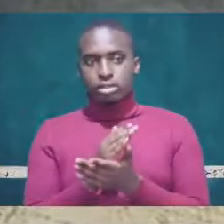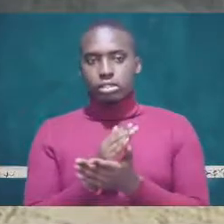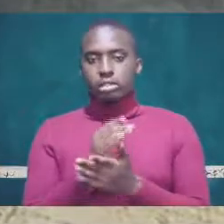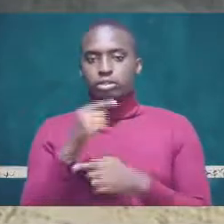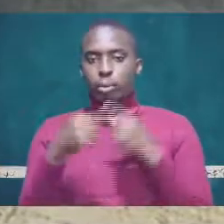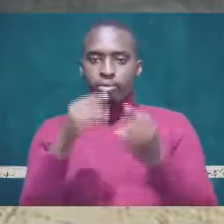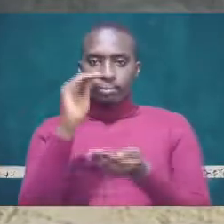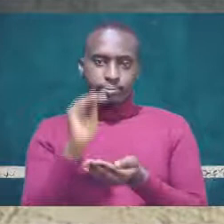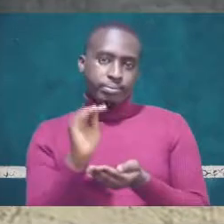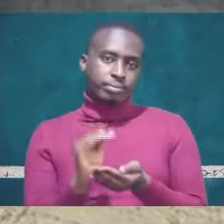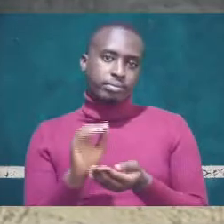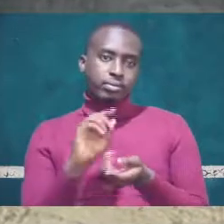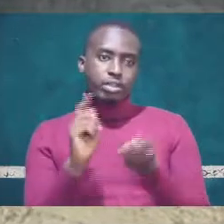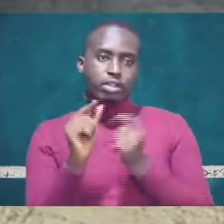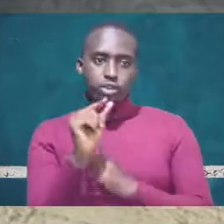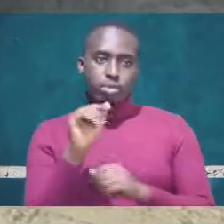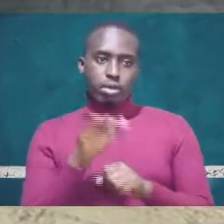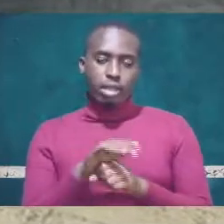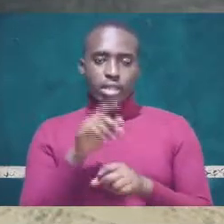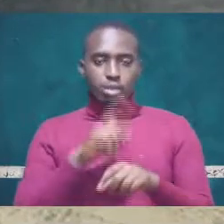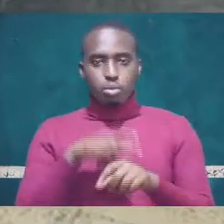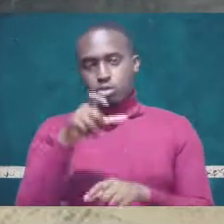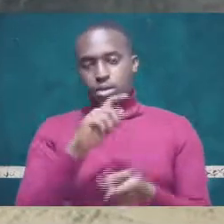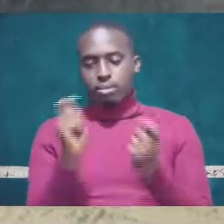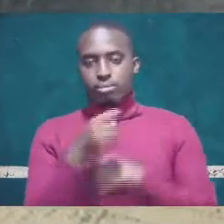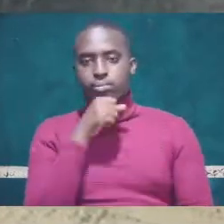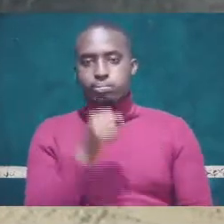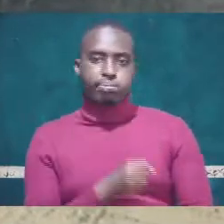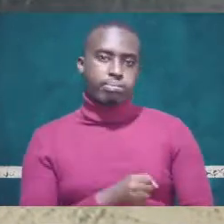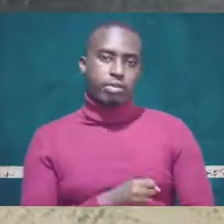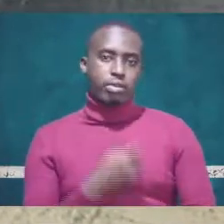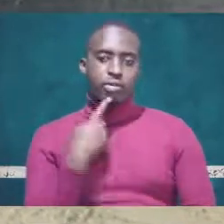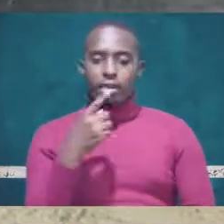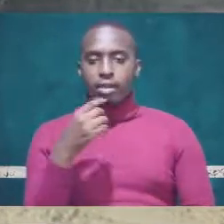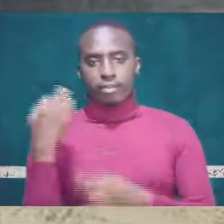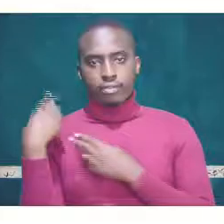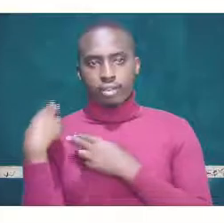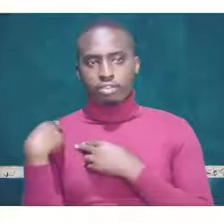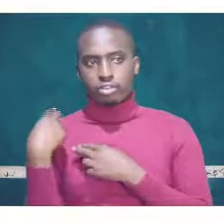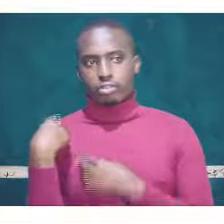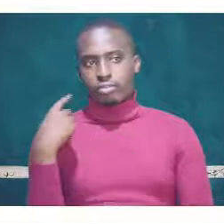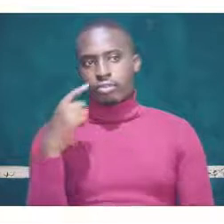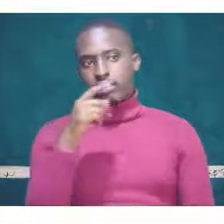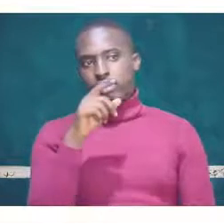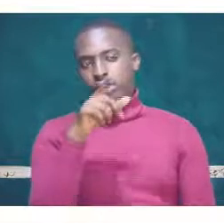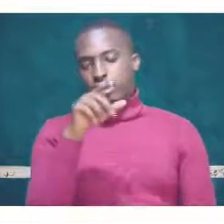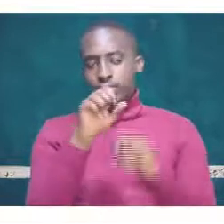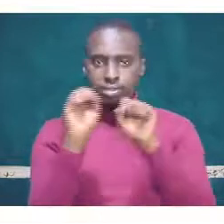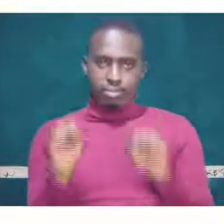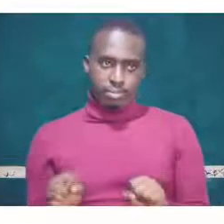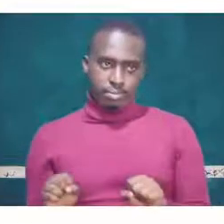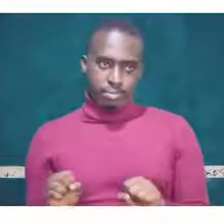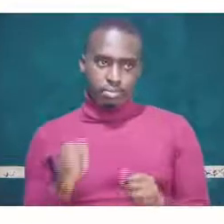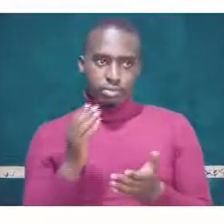is decreasing in a small as the person gets old. So the function of the lymphatic system. The lymphatic